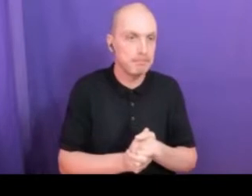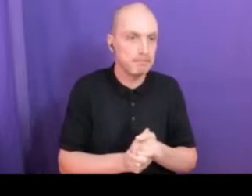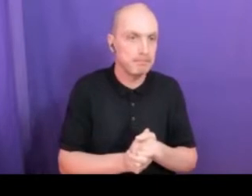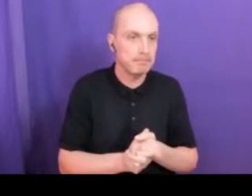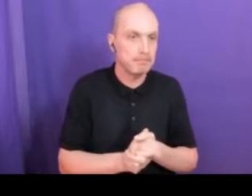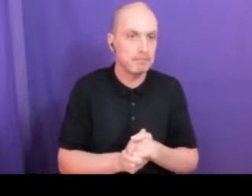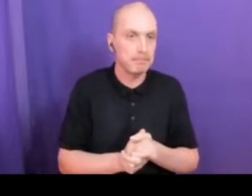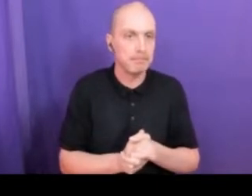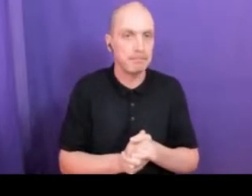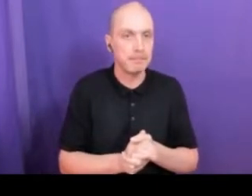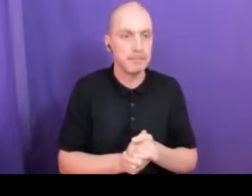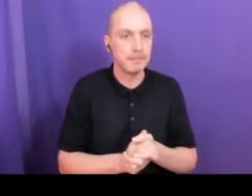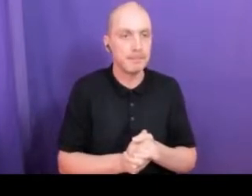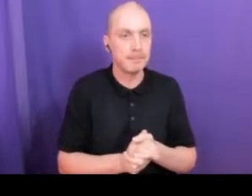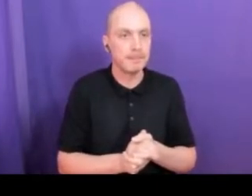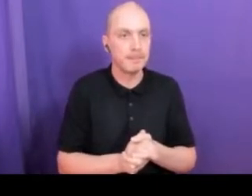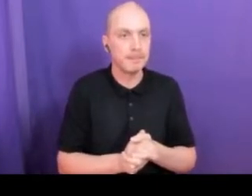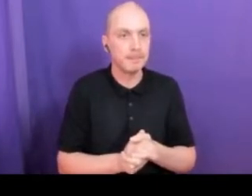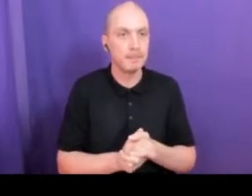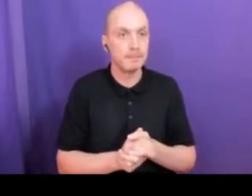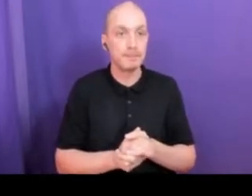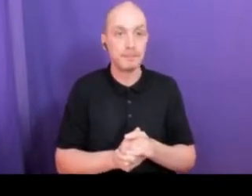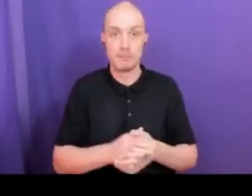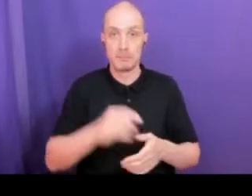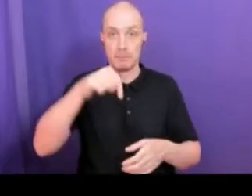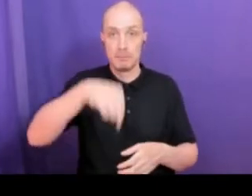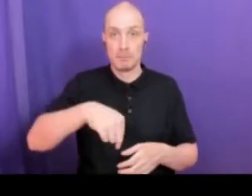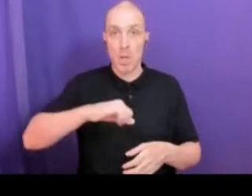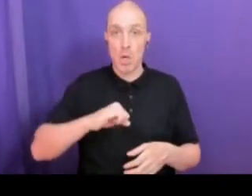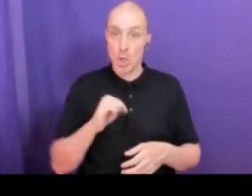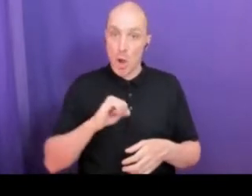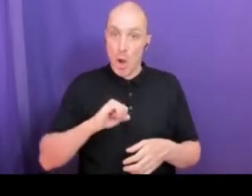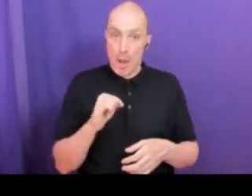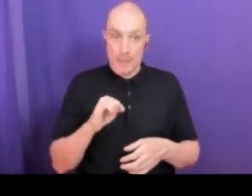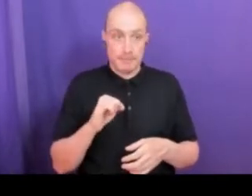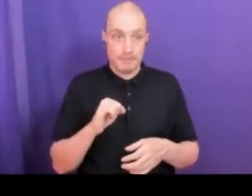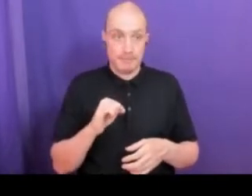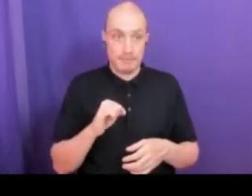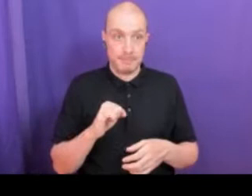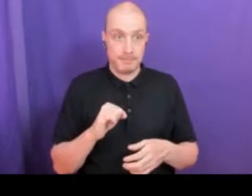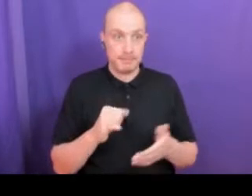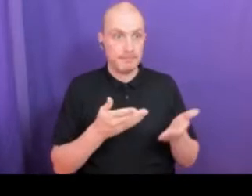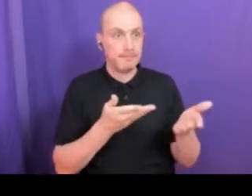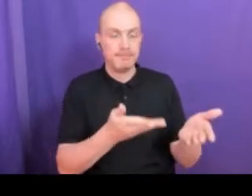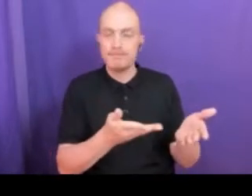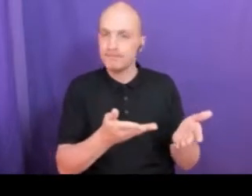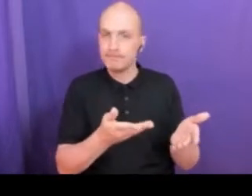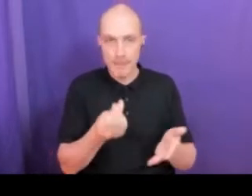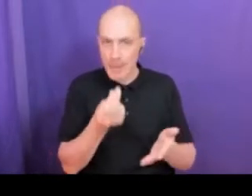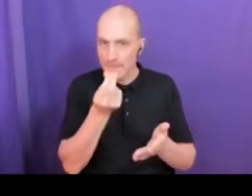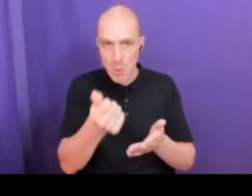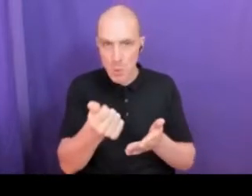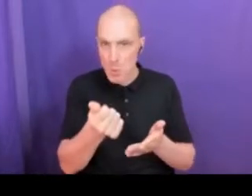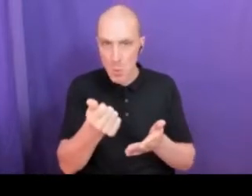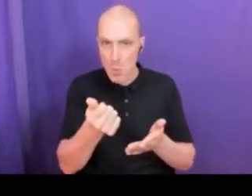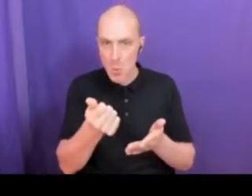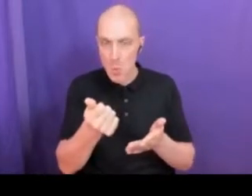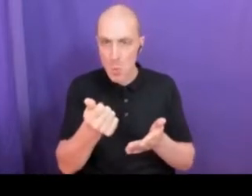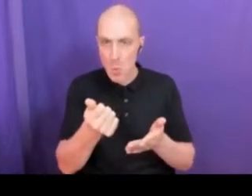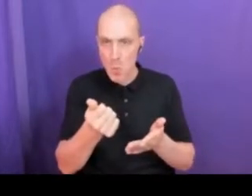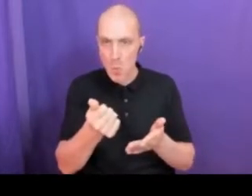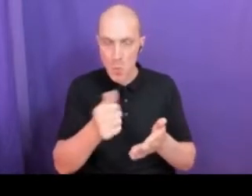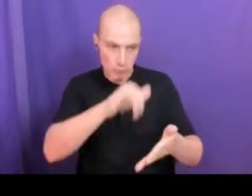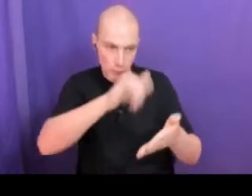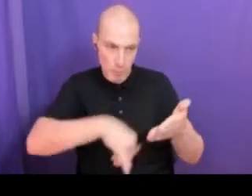As it relates to Scotland specifically, there are very few published papers on memory clinics,